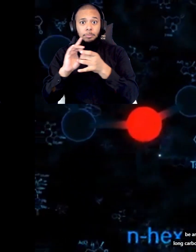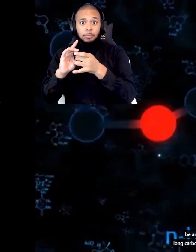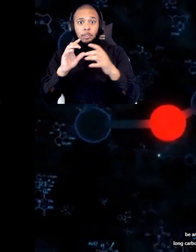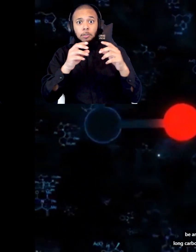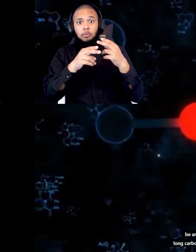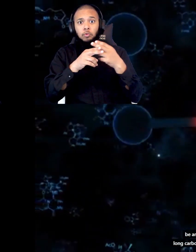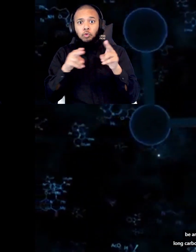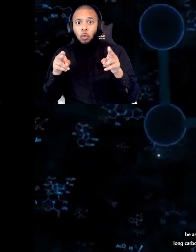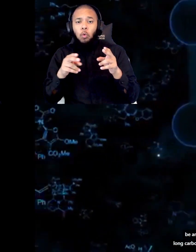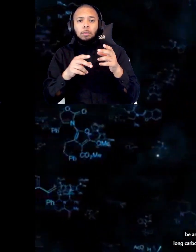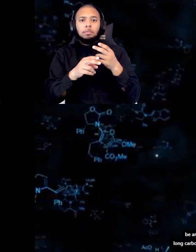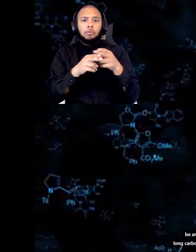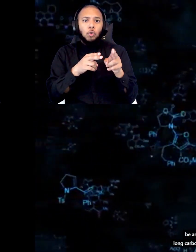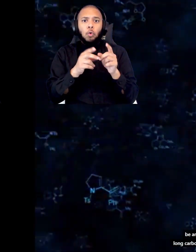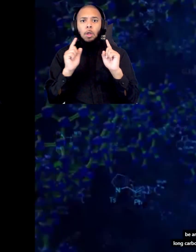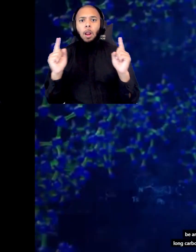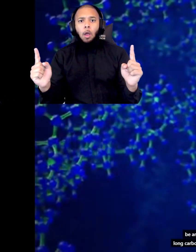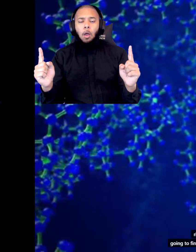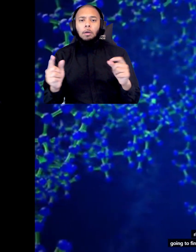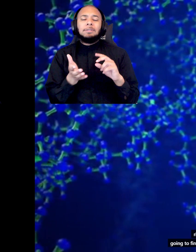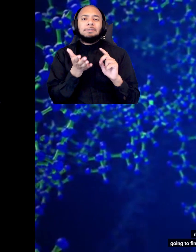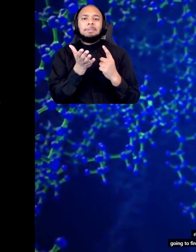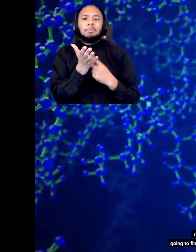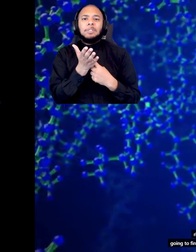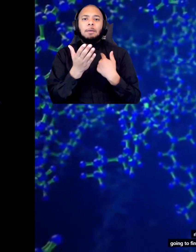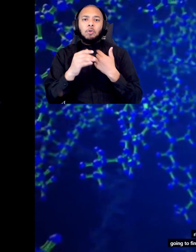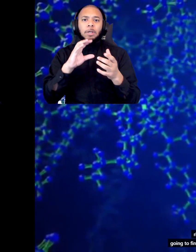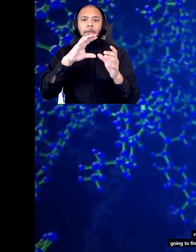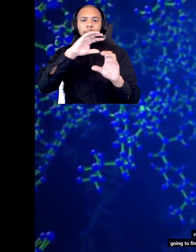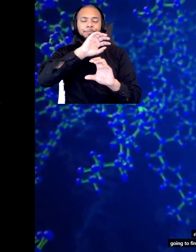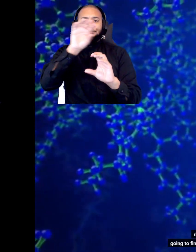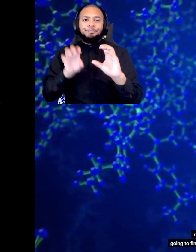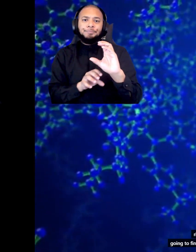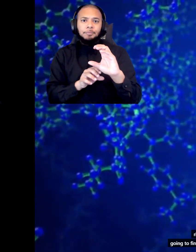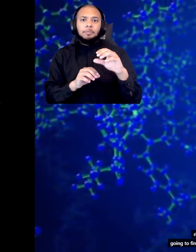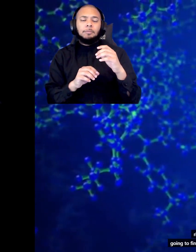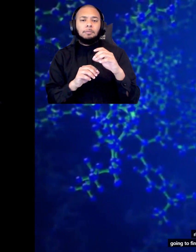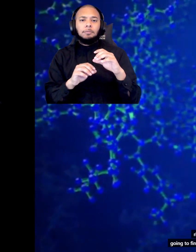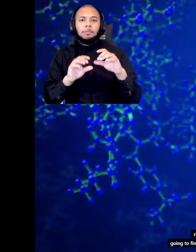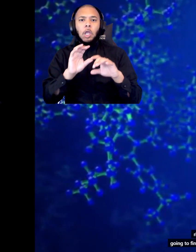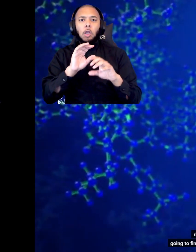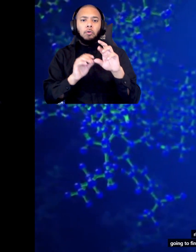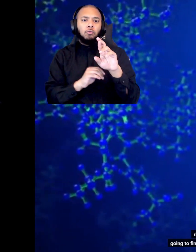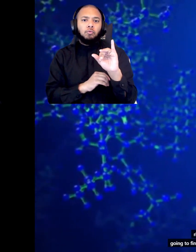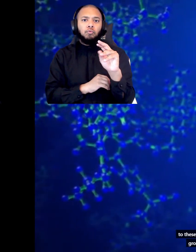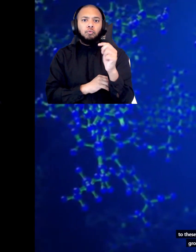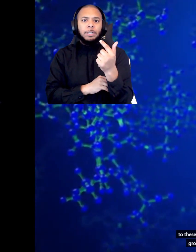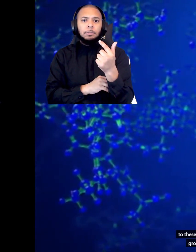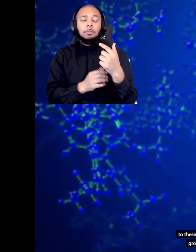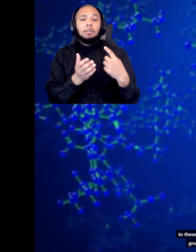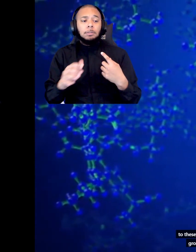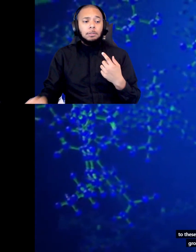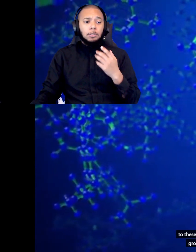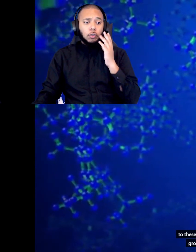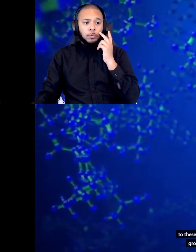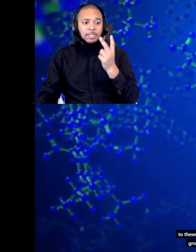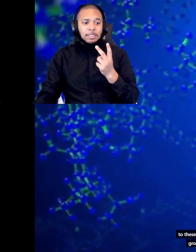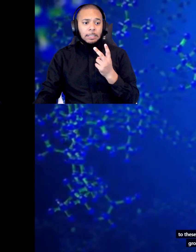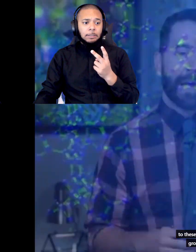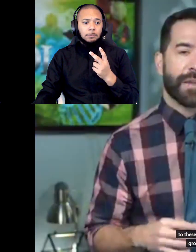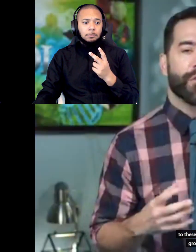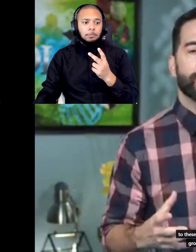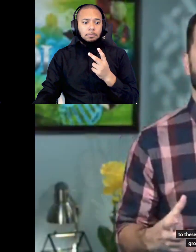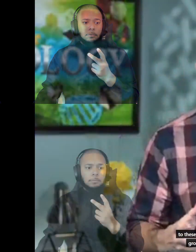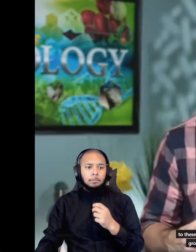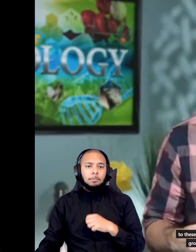carbon chain or sometimes in a carbon ring. And like I said, we're going to find these functional groups attached to these carbon